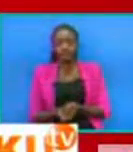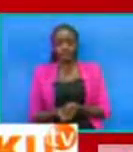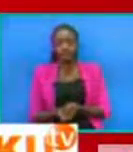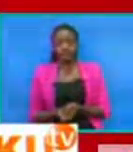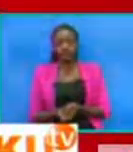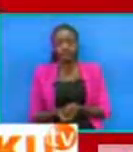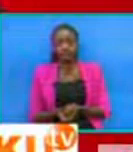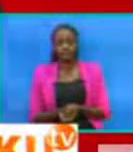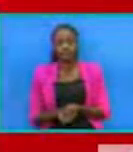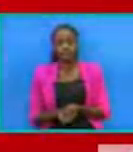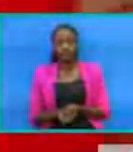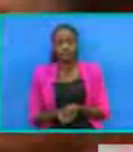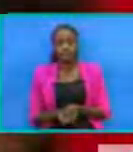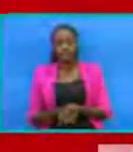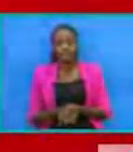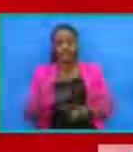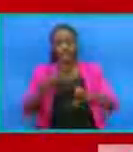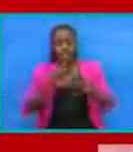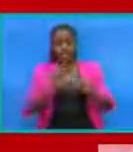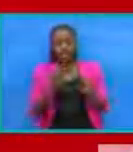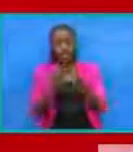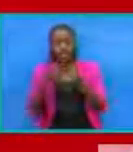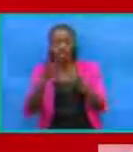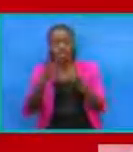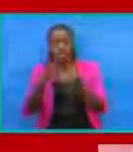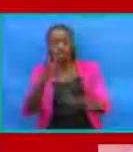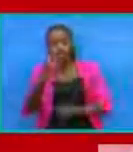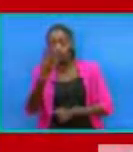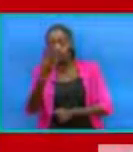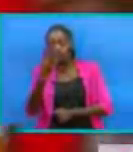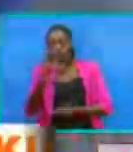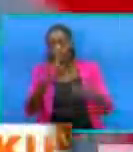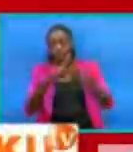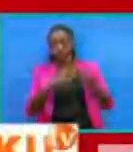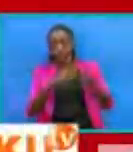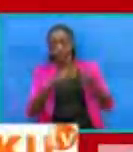in the, I think, 1904 Olympics.